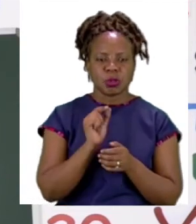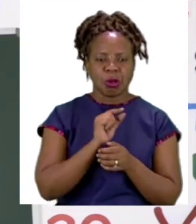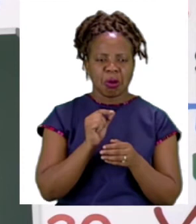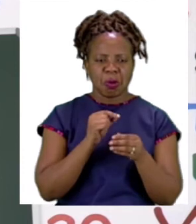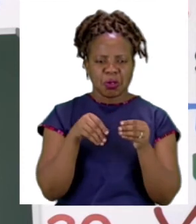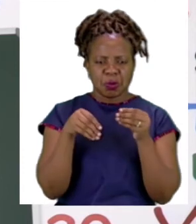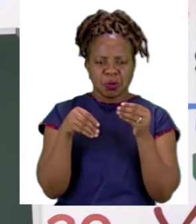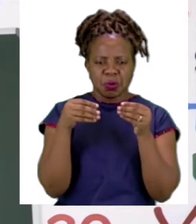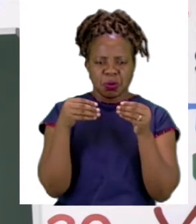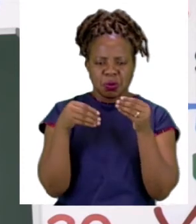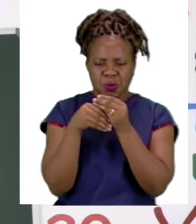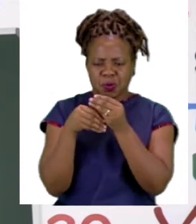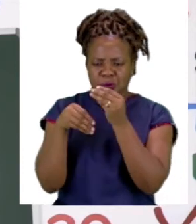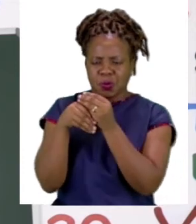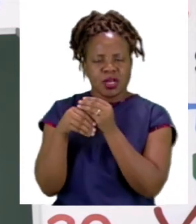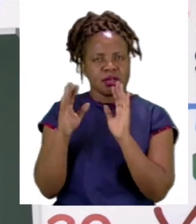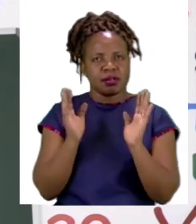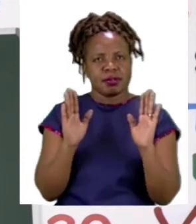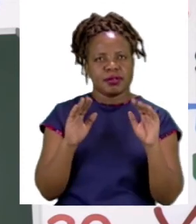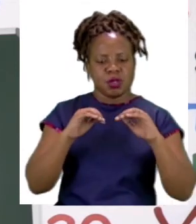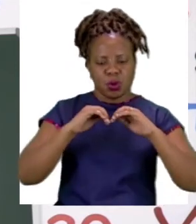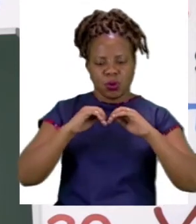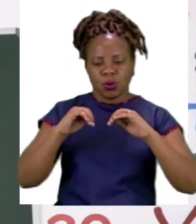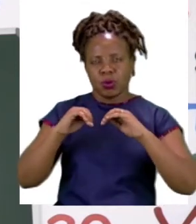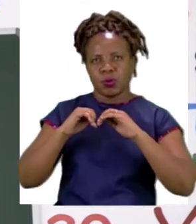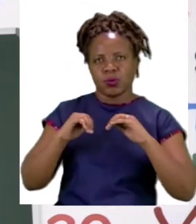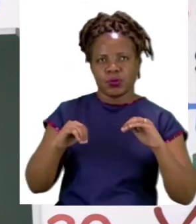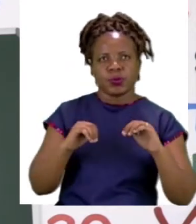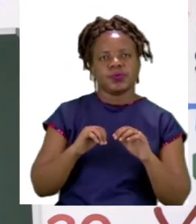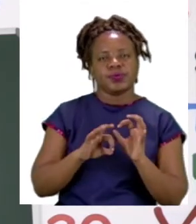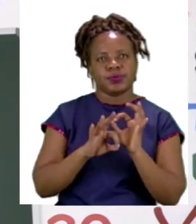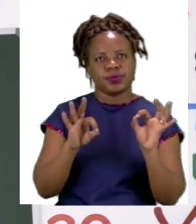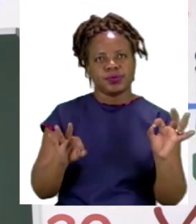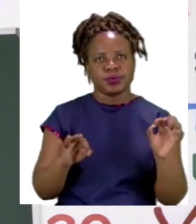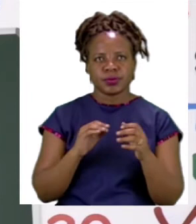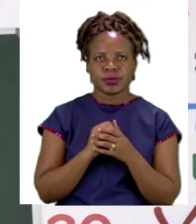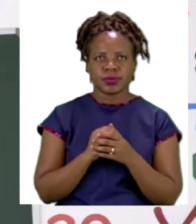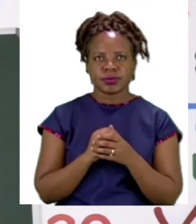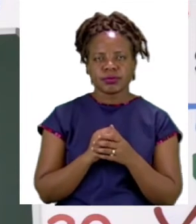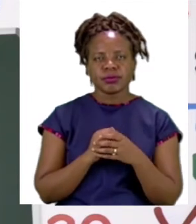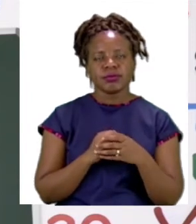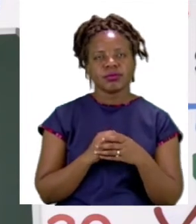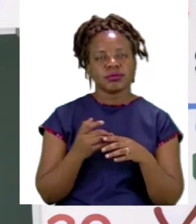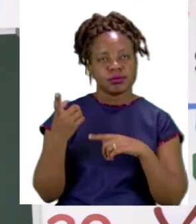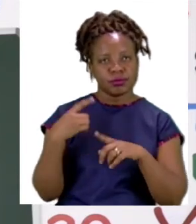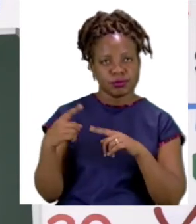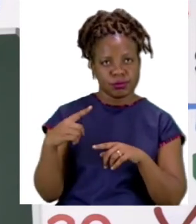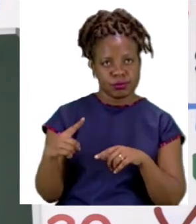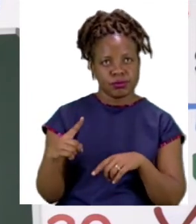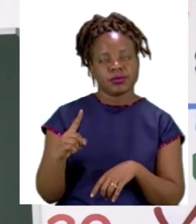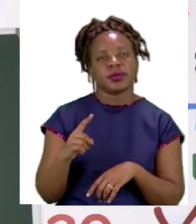And there we go. I have said that my house is